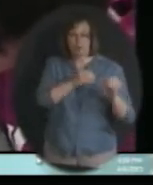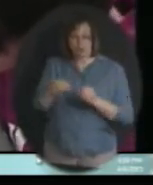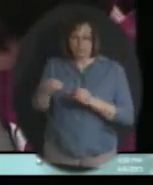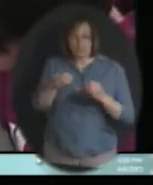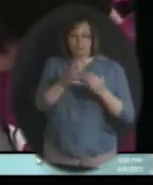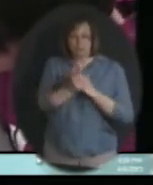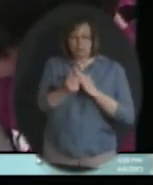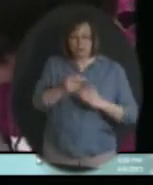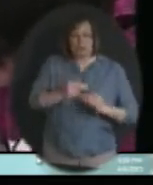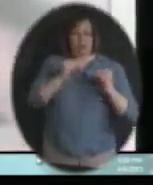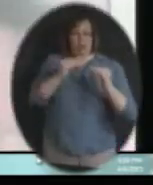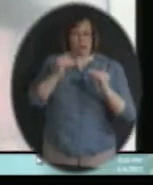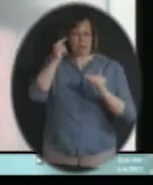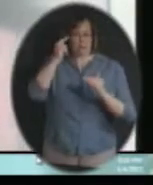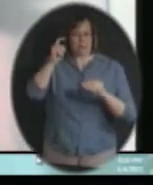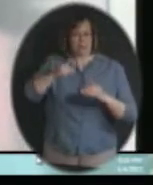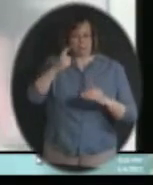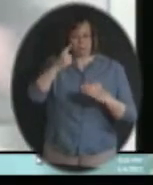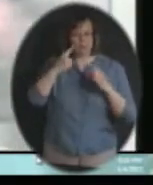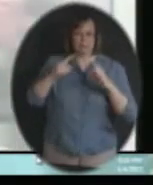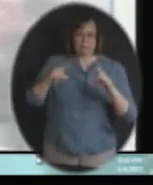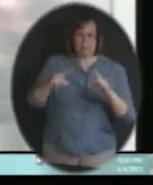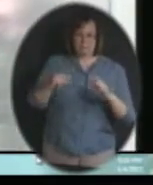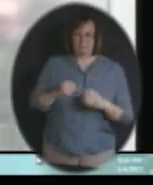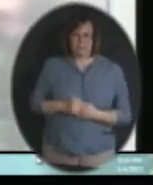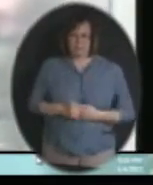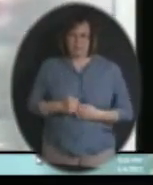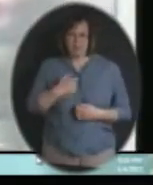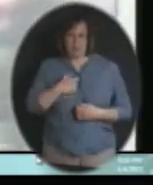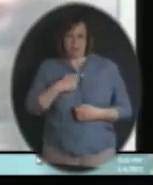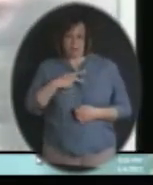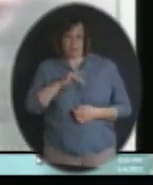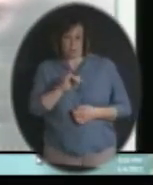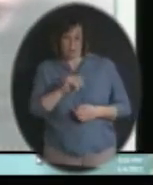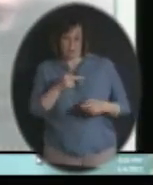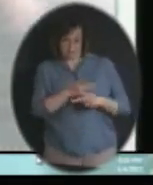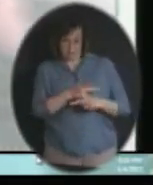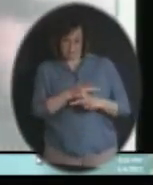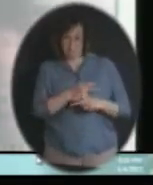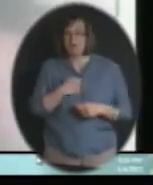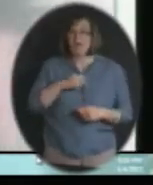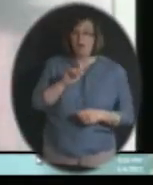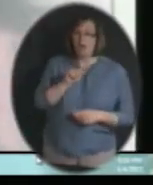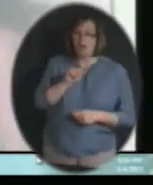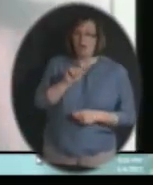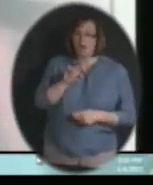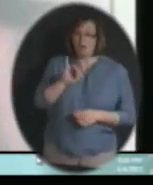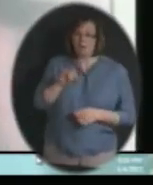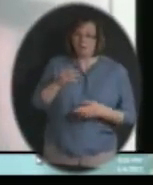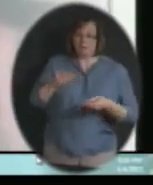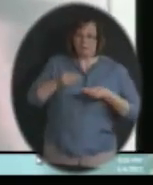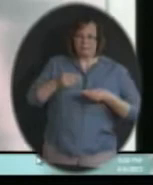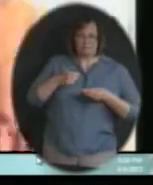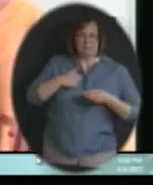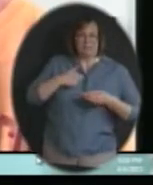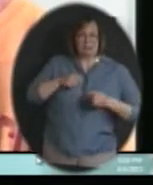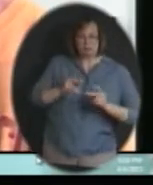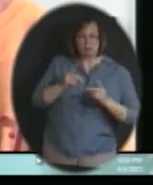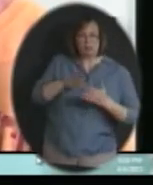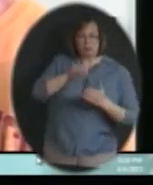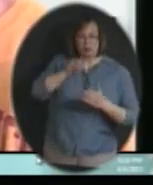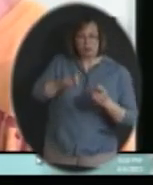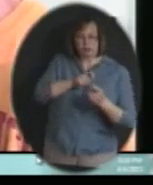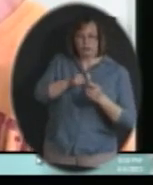and higher thinking necessary for success. And what I do Pi times 3. Avid has given me the opportunity to learn